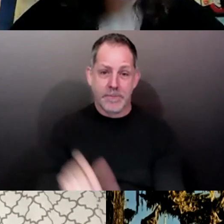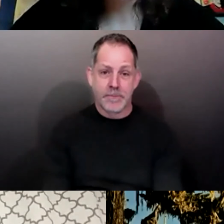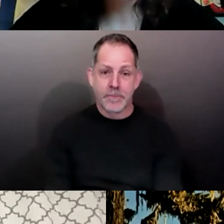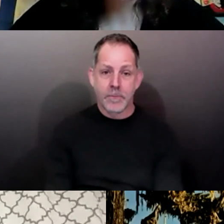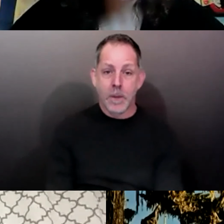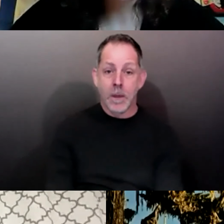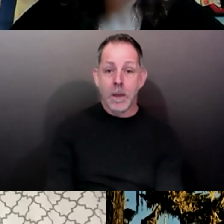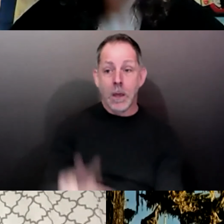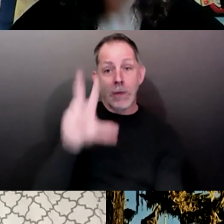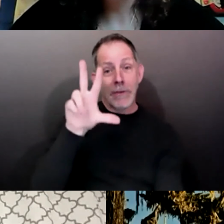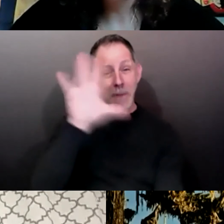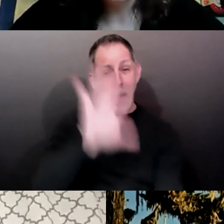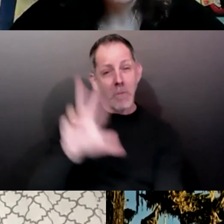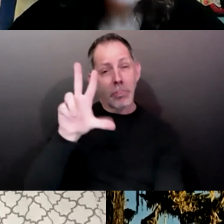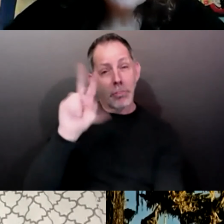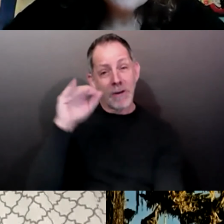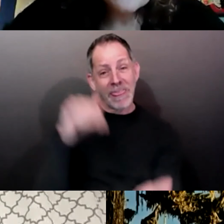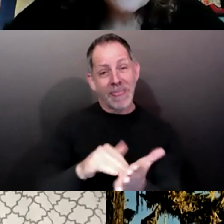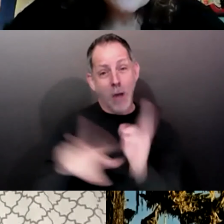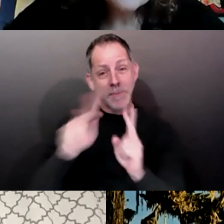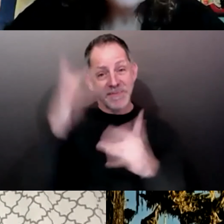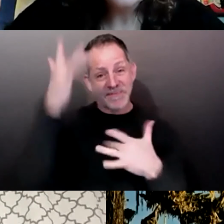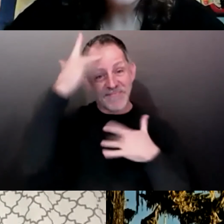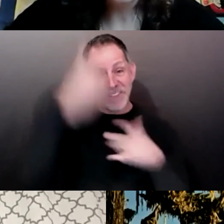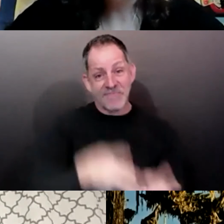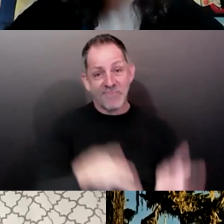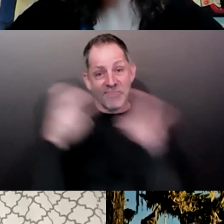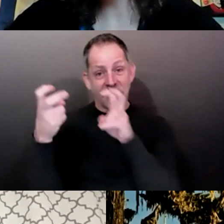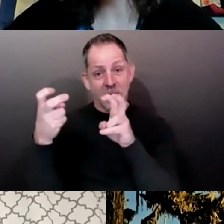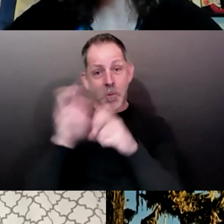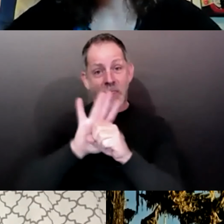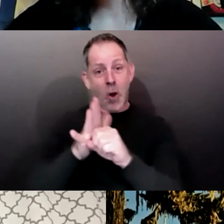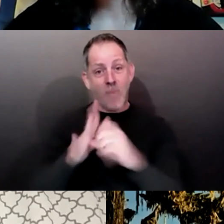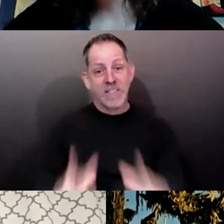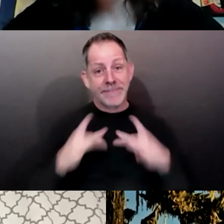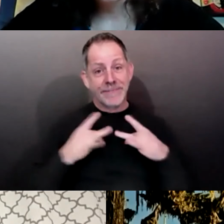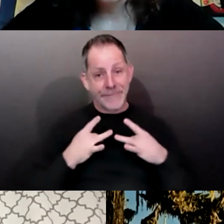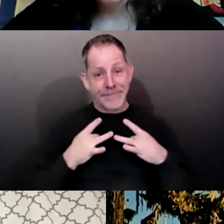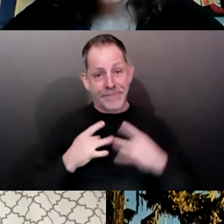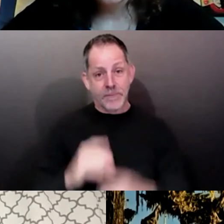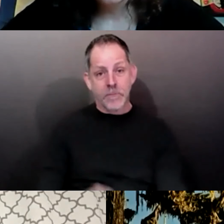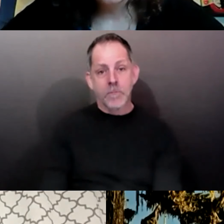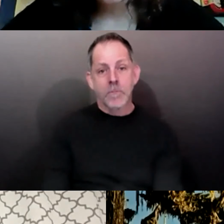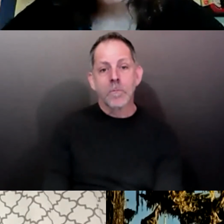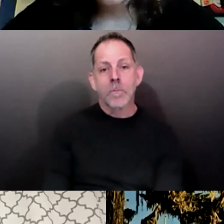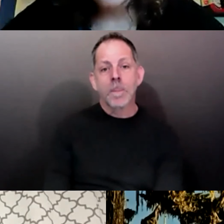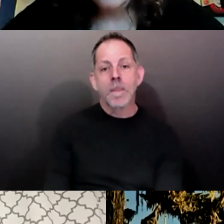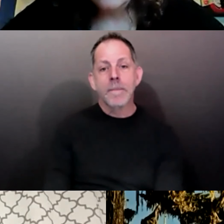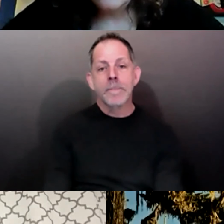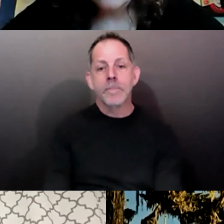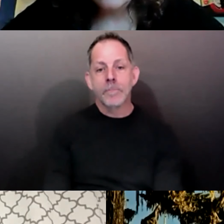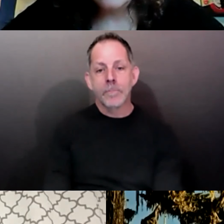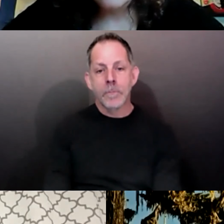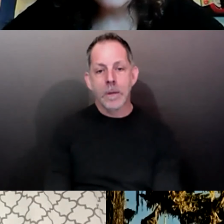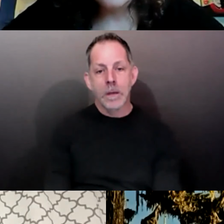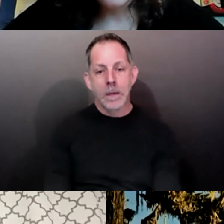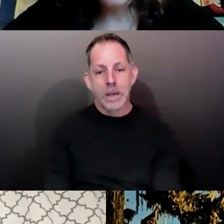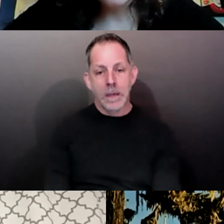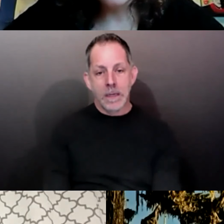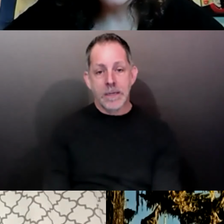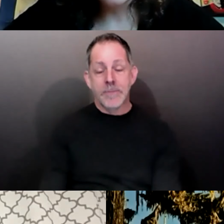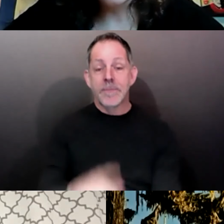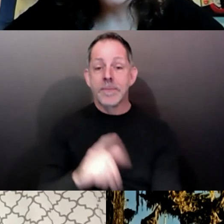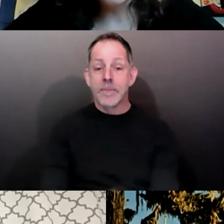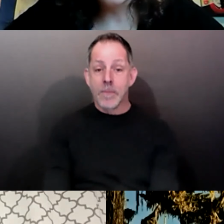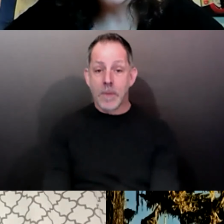in addition to the direct trauma and sickness, we've seen extraordinary suffering because of the economic consequences of the